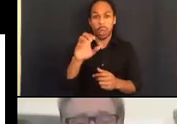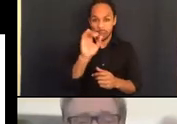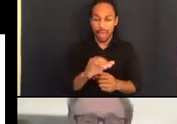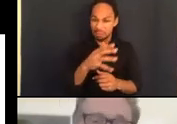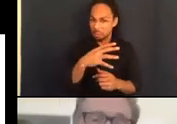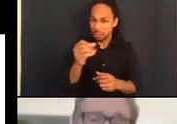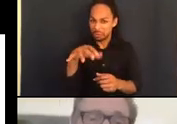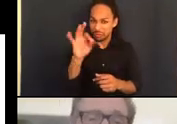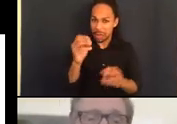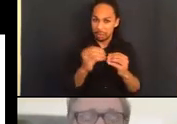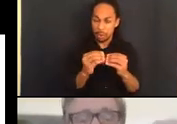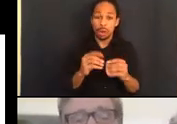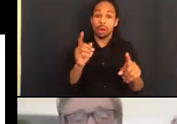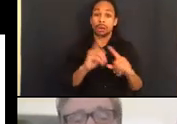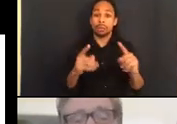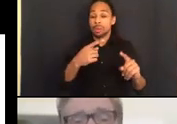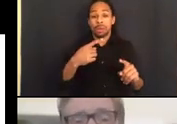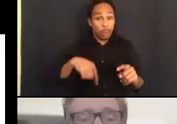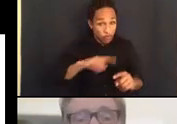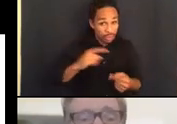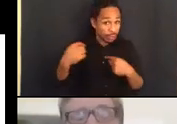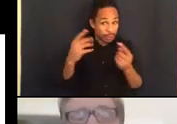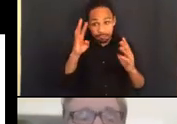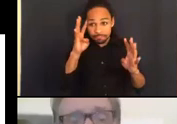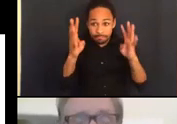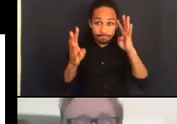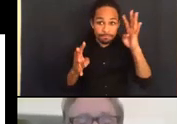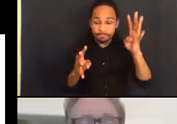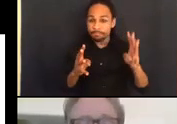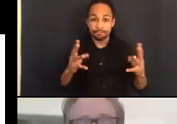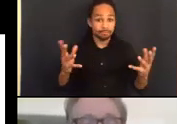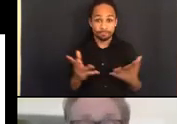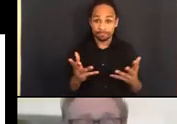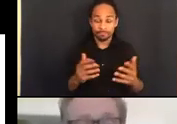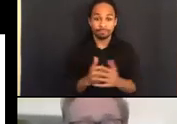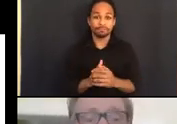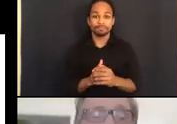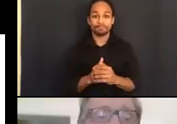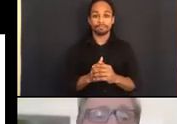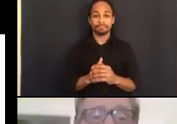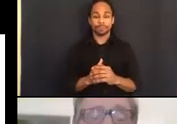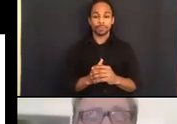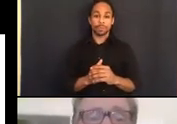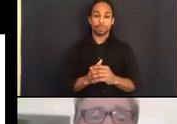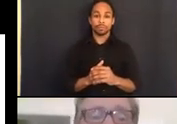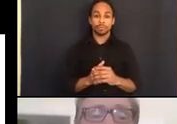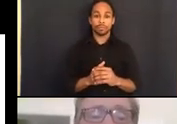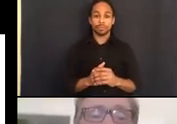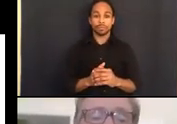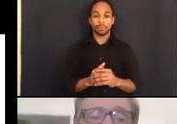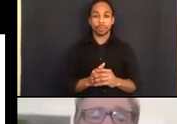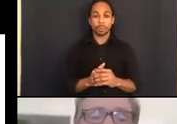the innovations that we've really been utilizing on the ground and having to sort of implement. We tried to get